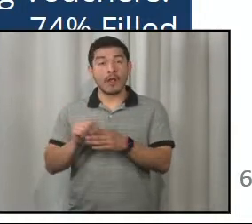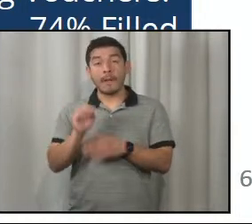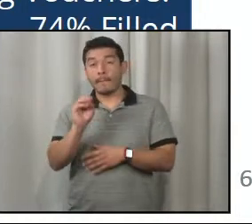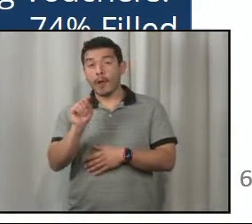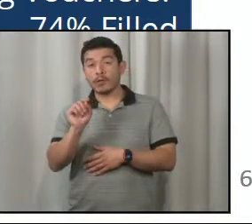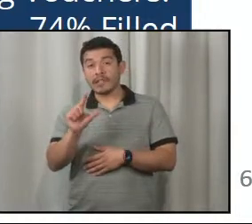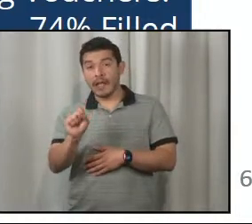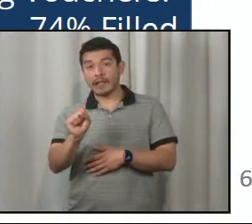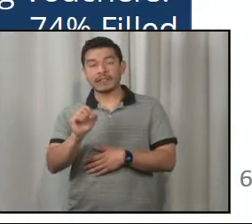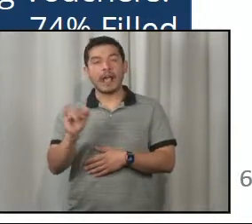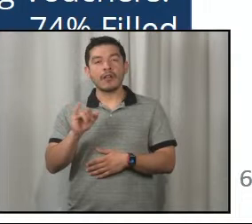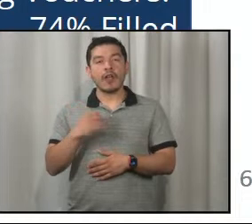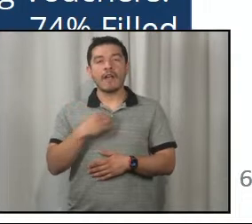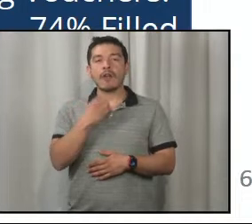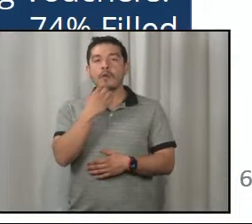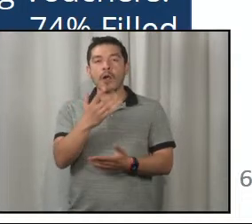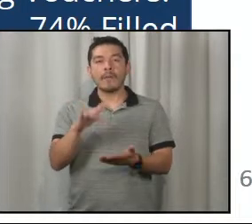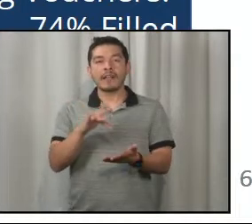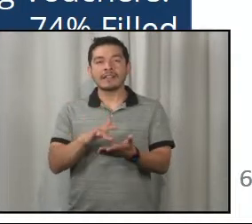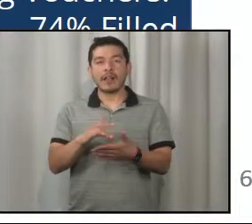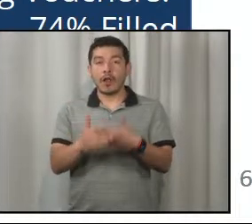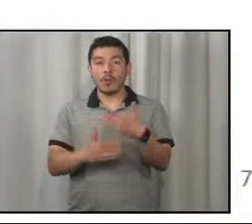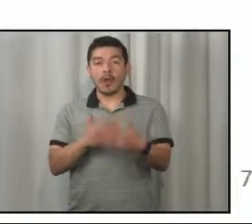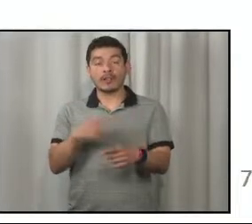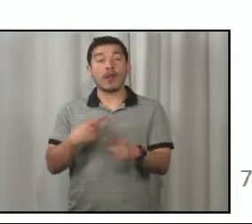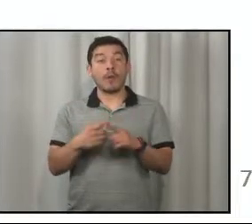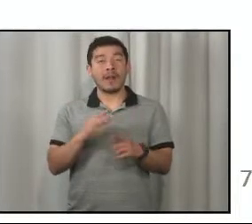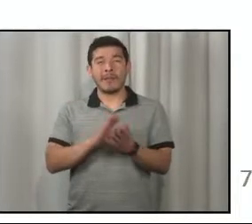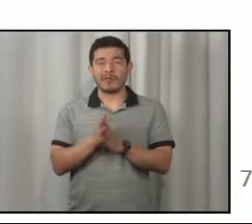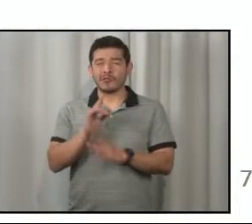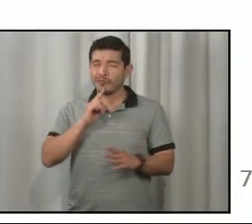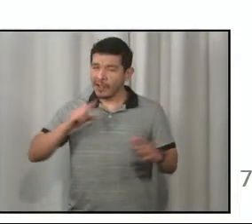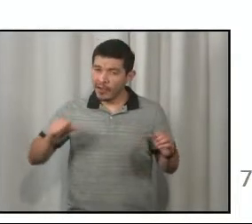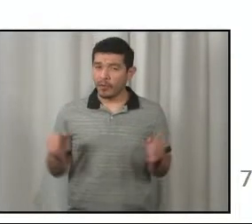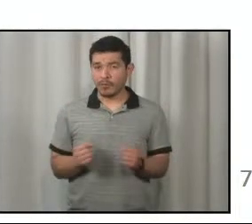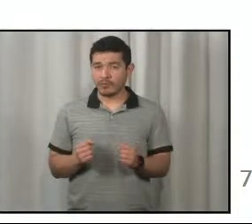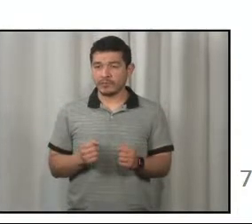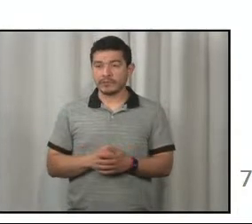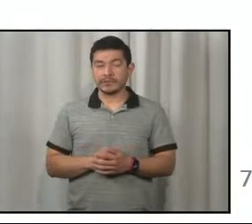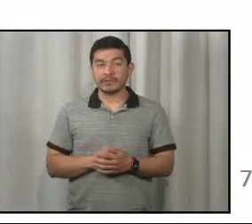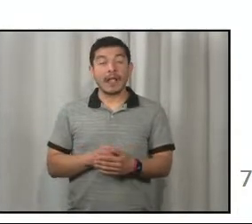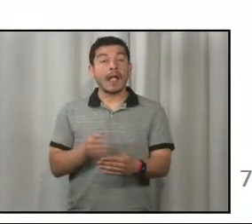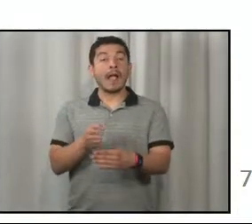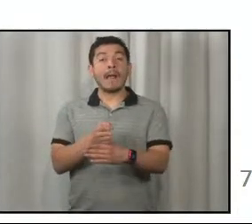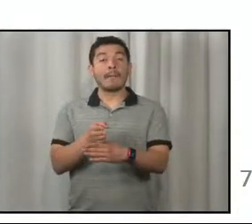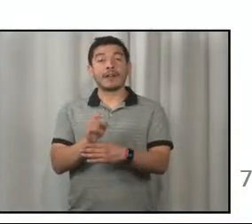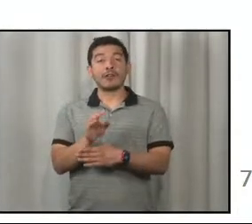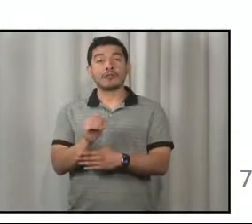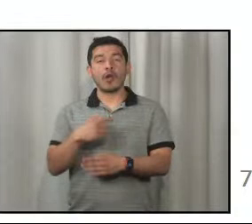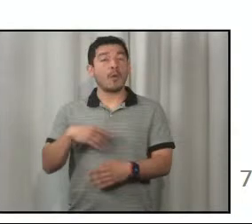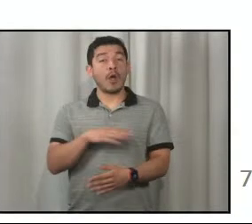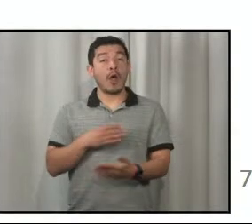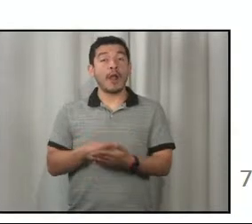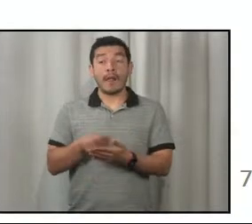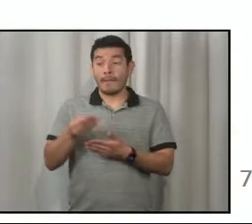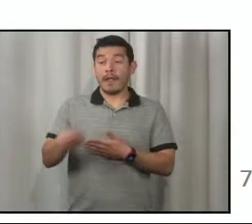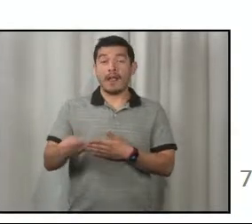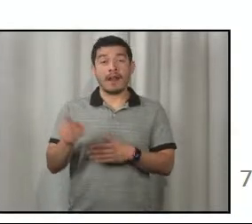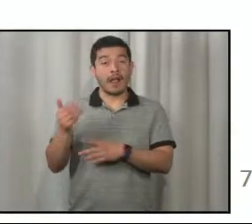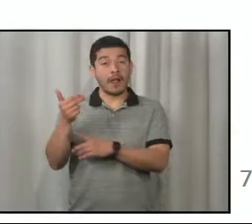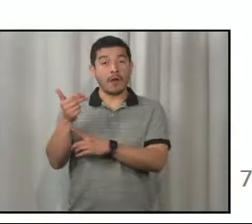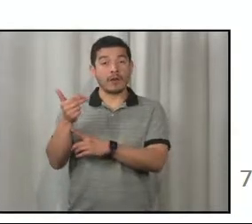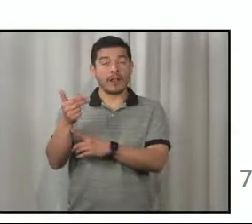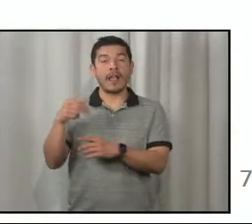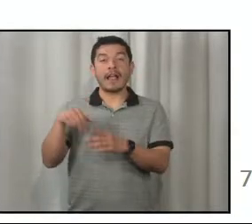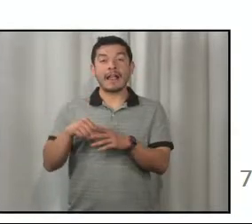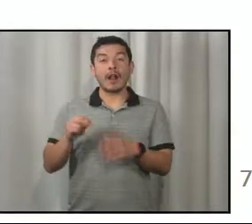a warming center process for when it gets really cold. Medium term, we have already purchased a hotel, and this